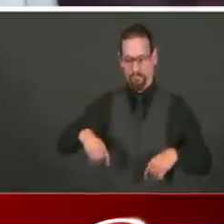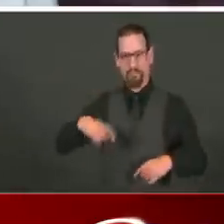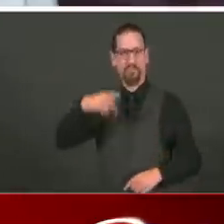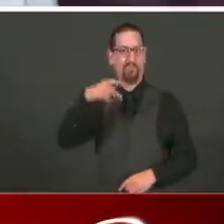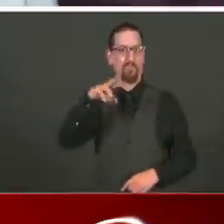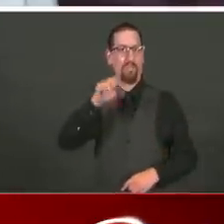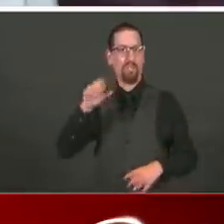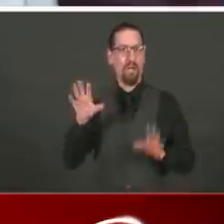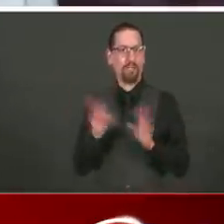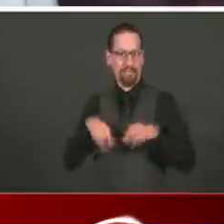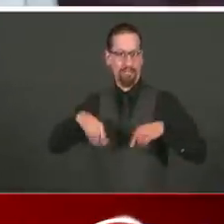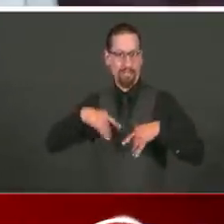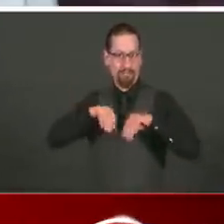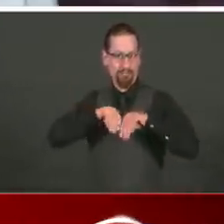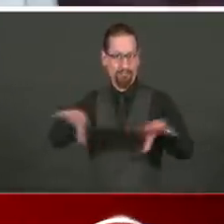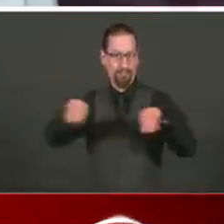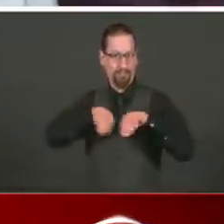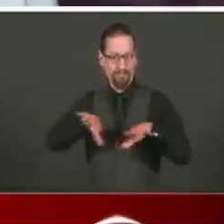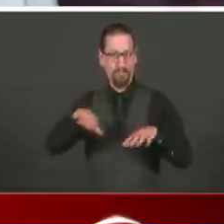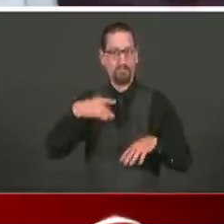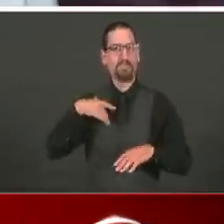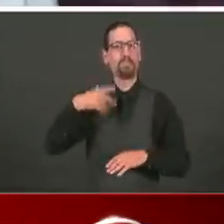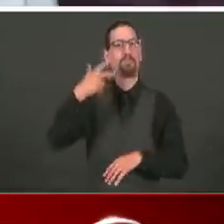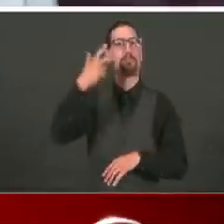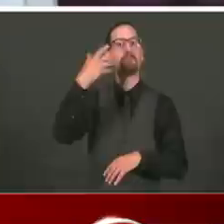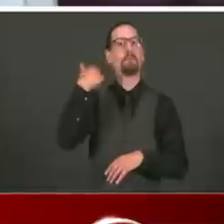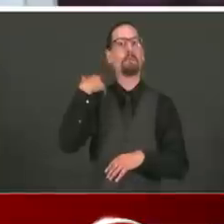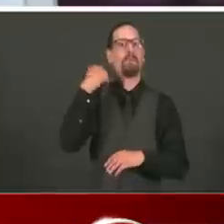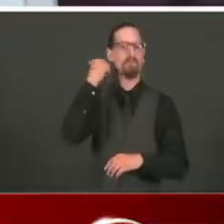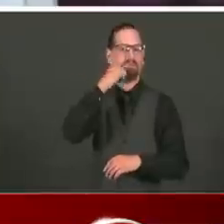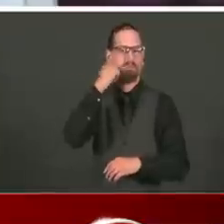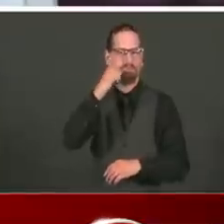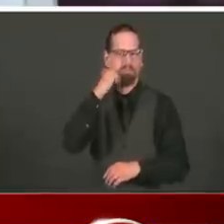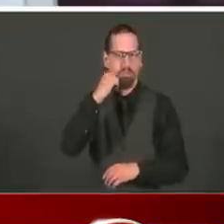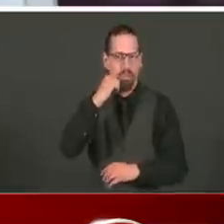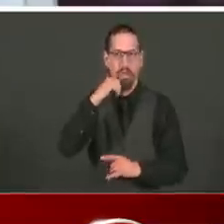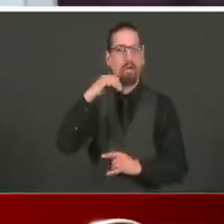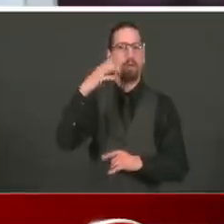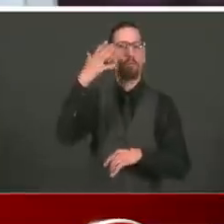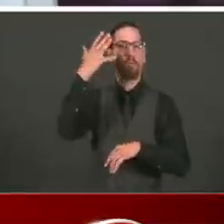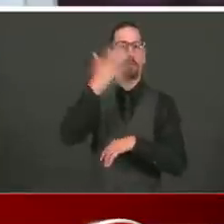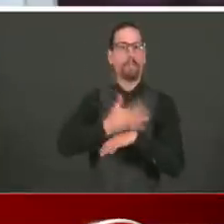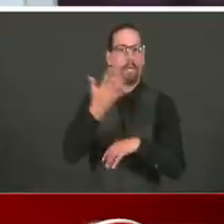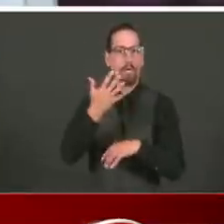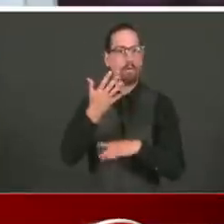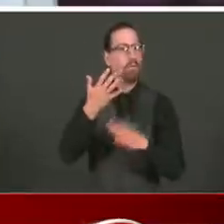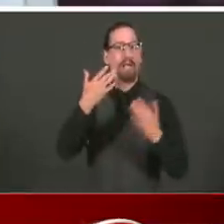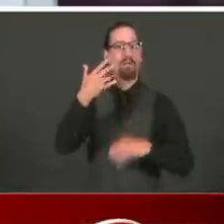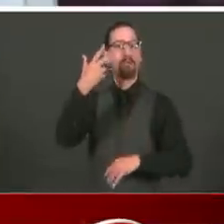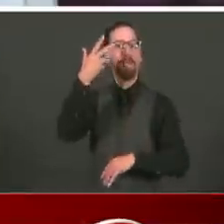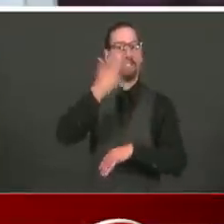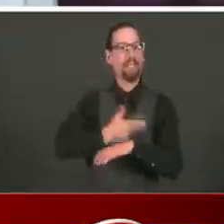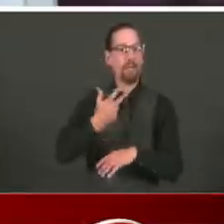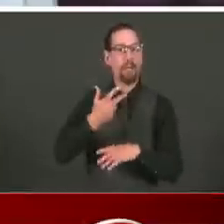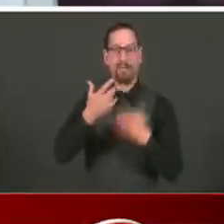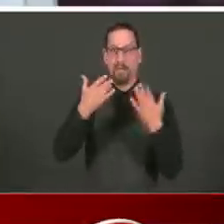week to 1 day a week, as we get busy in our lives, we have to find quick, easy ways to stay